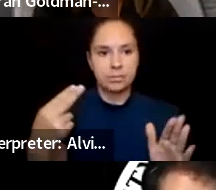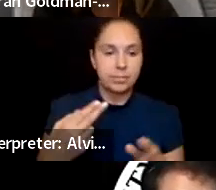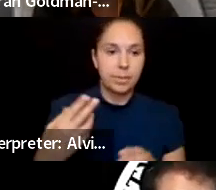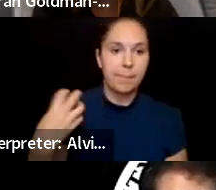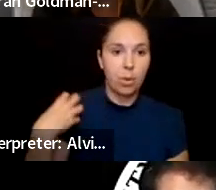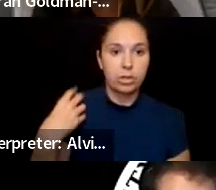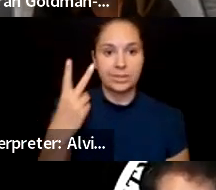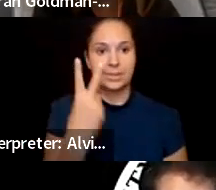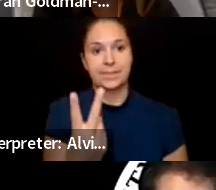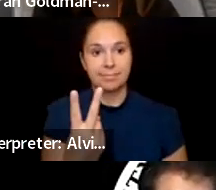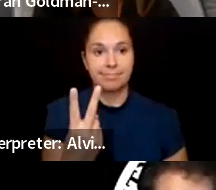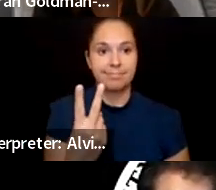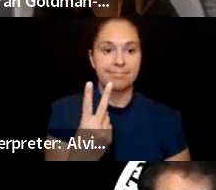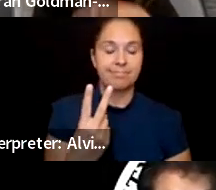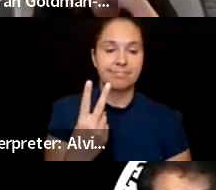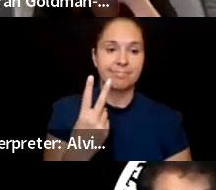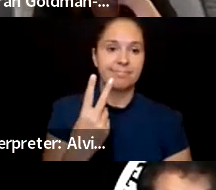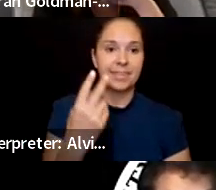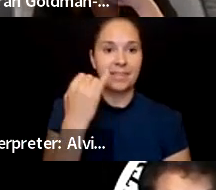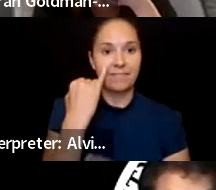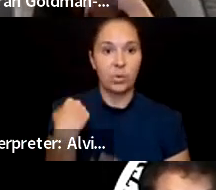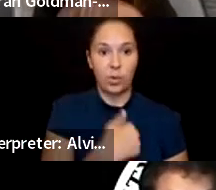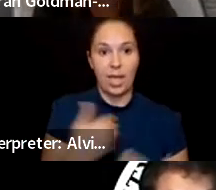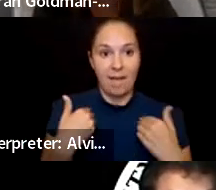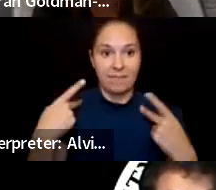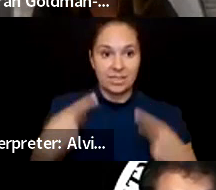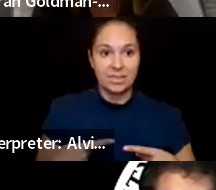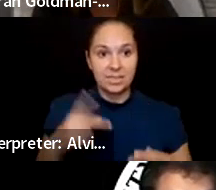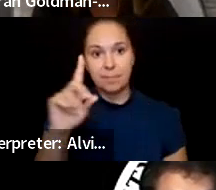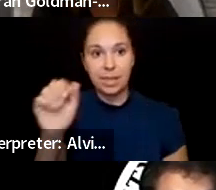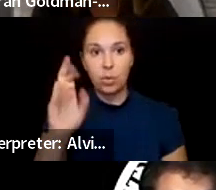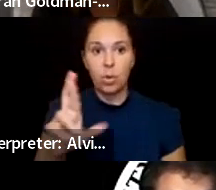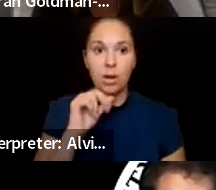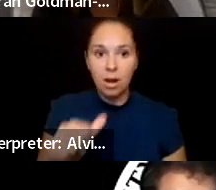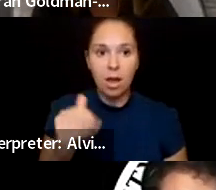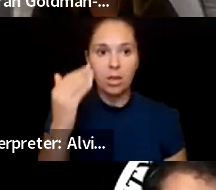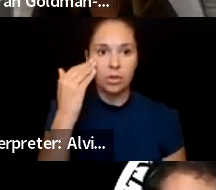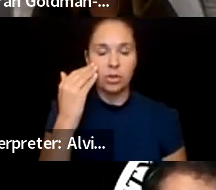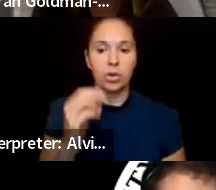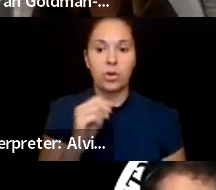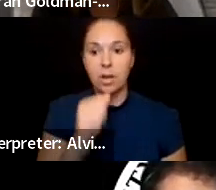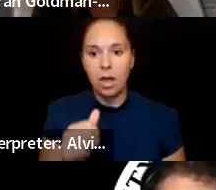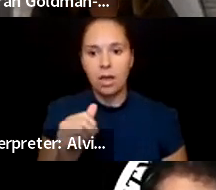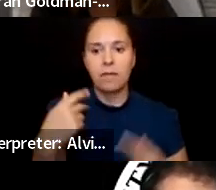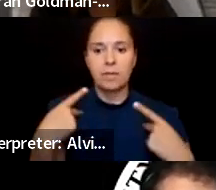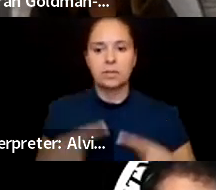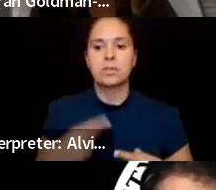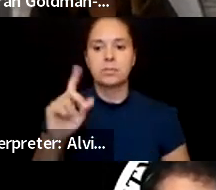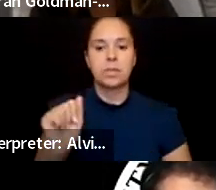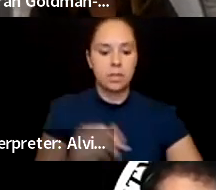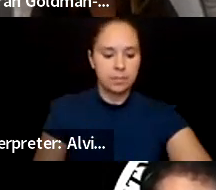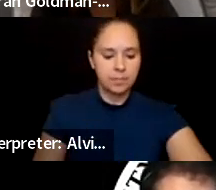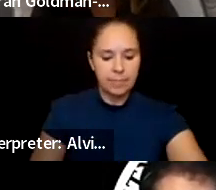employers seeing, for if we have a physical disability or not, even with not a physical disability, but,